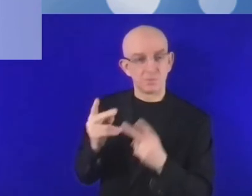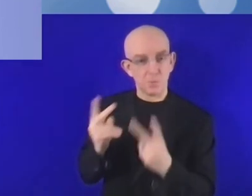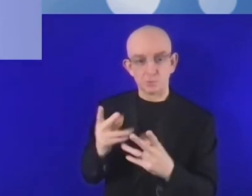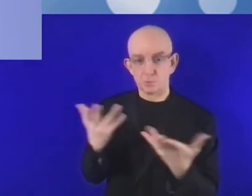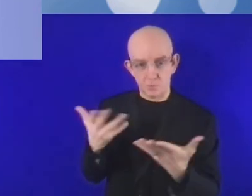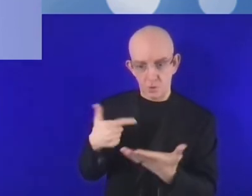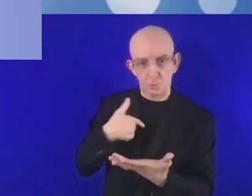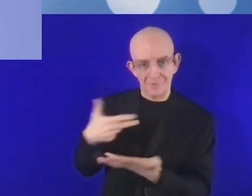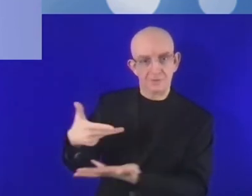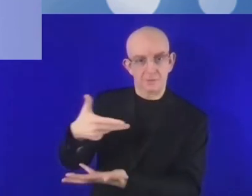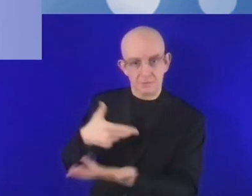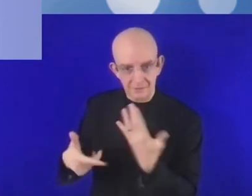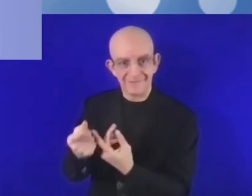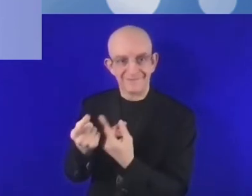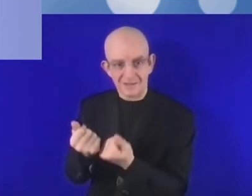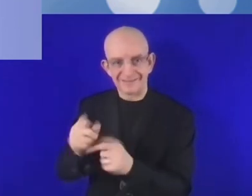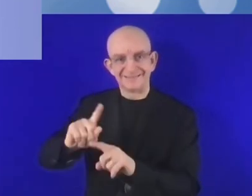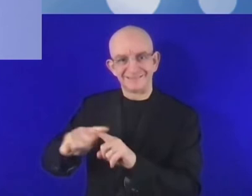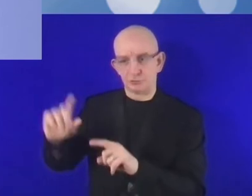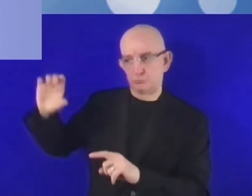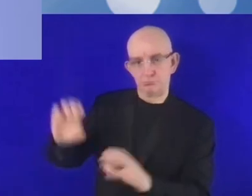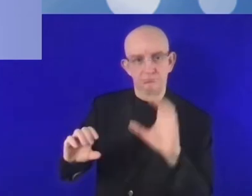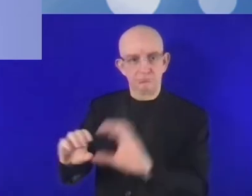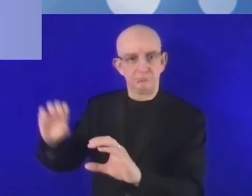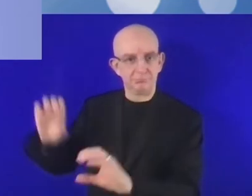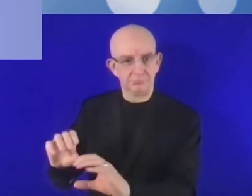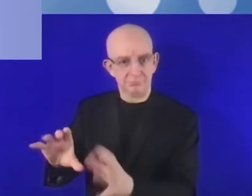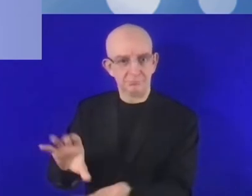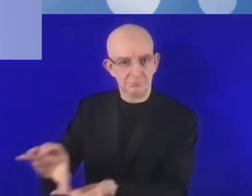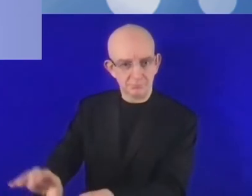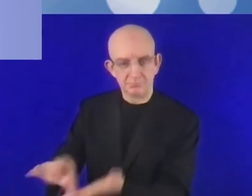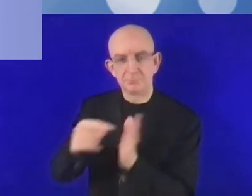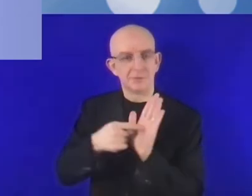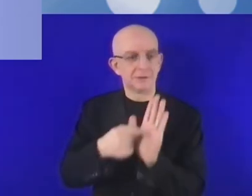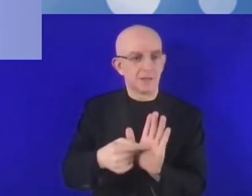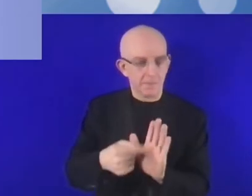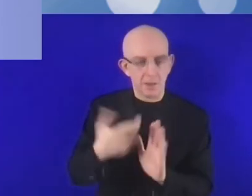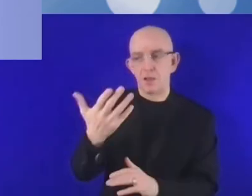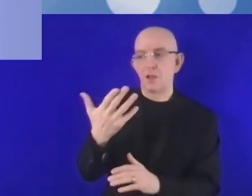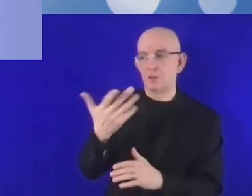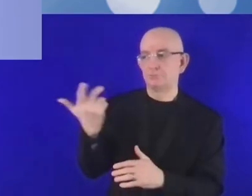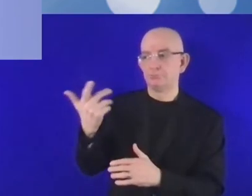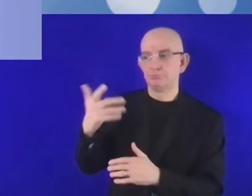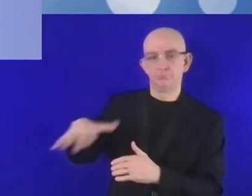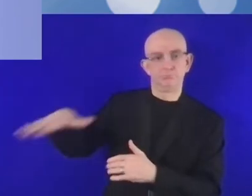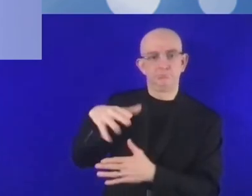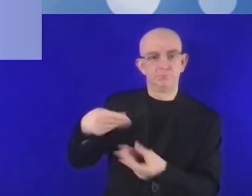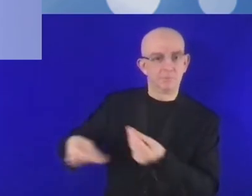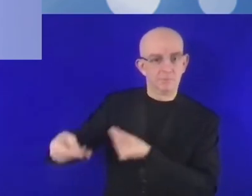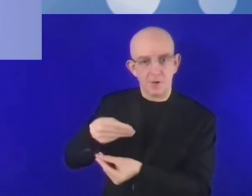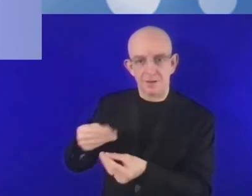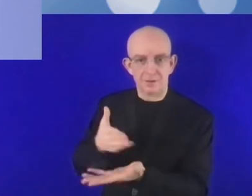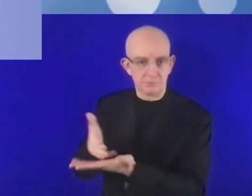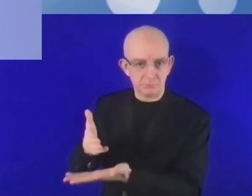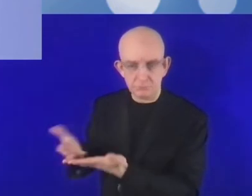well so uh to be sure that the financial structure for is is fit for